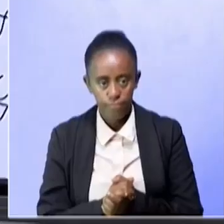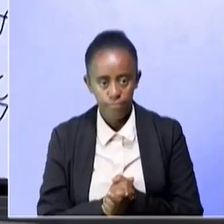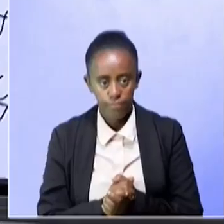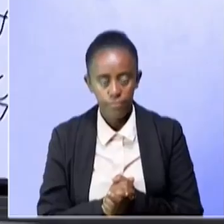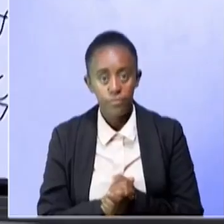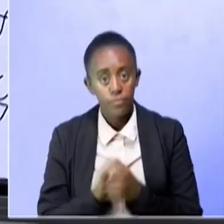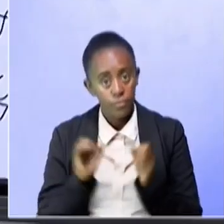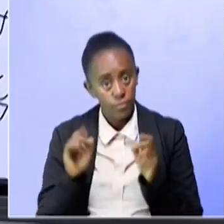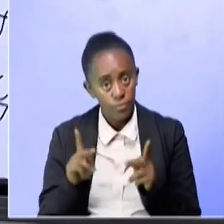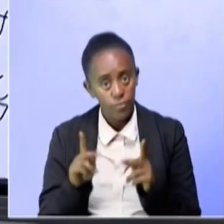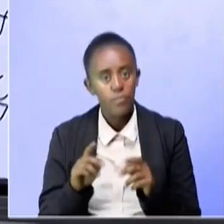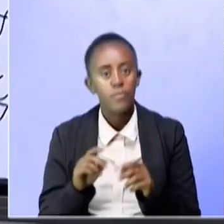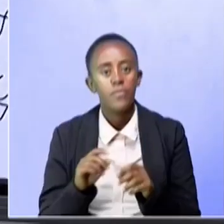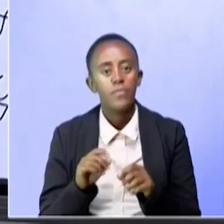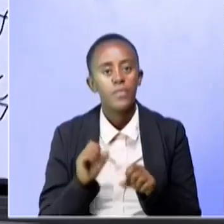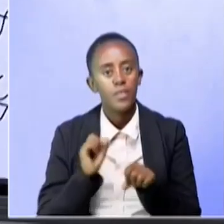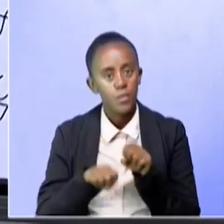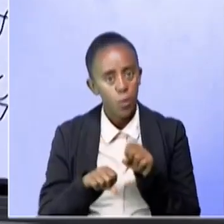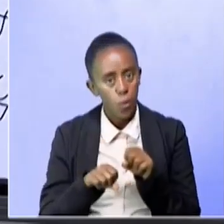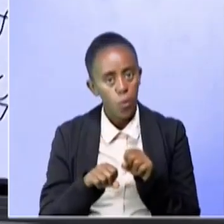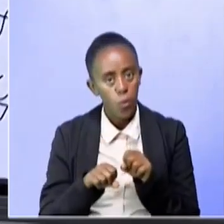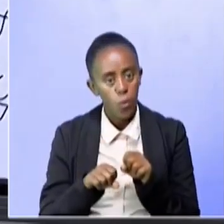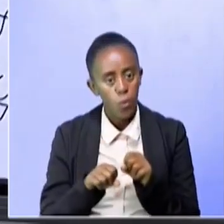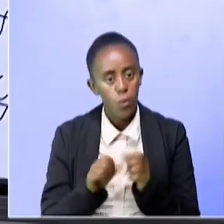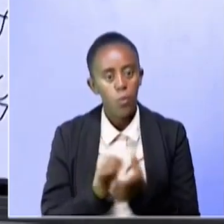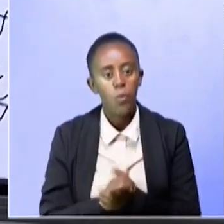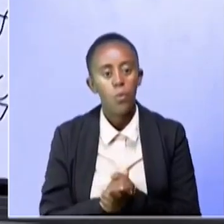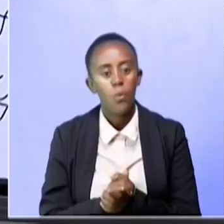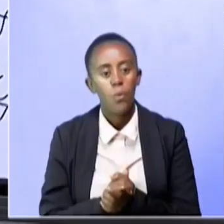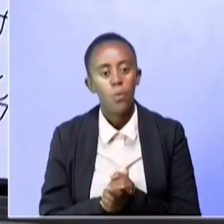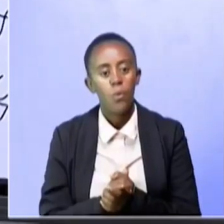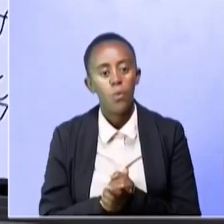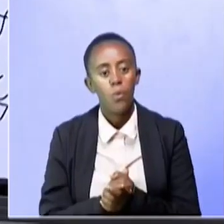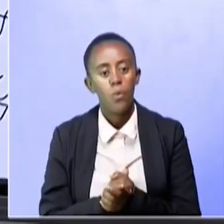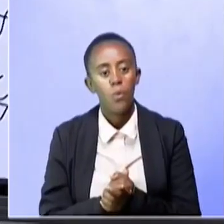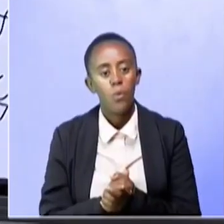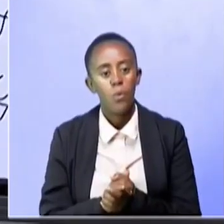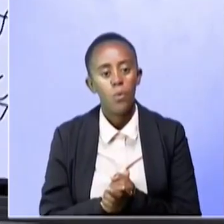Okay? So, let me give you that some